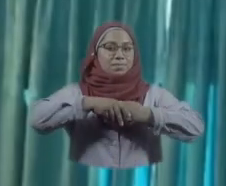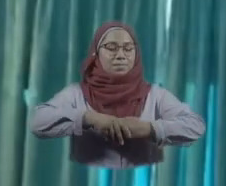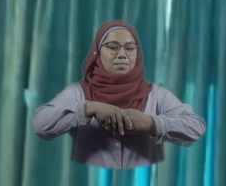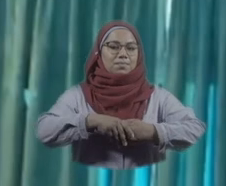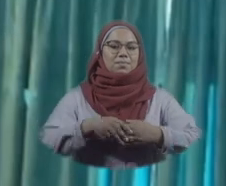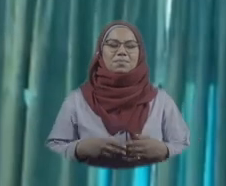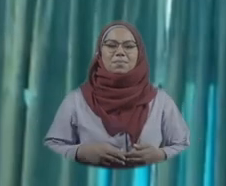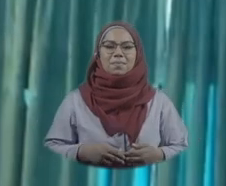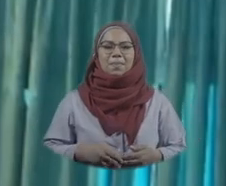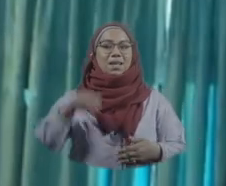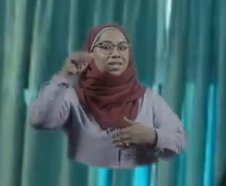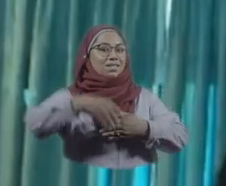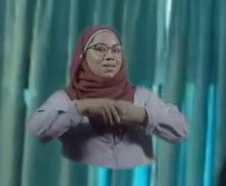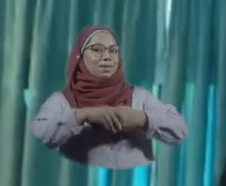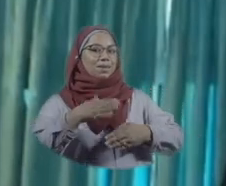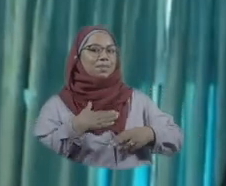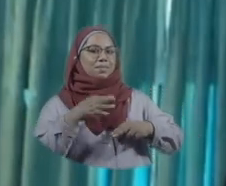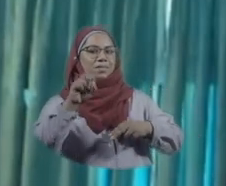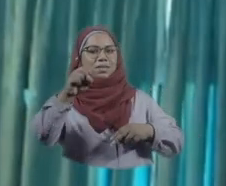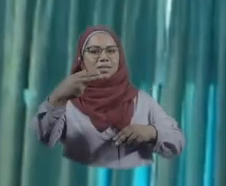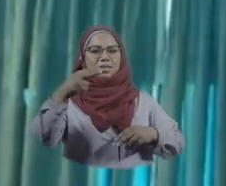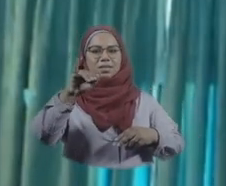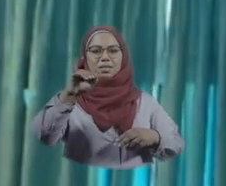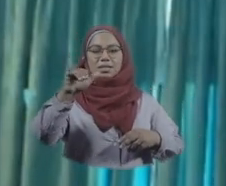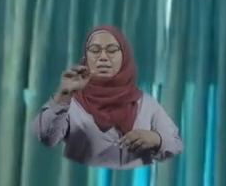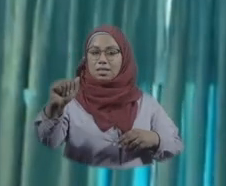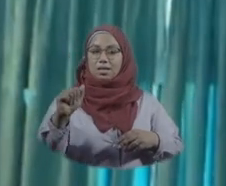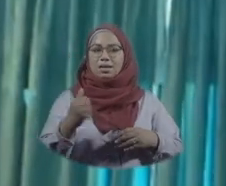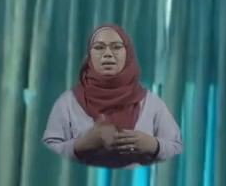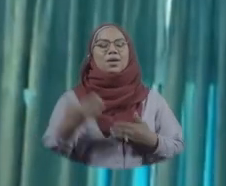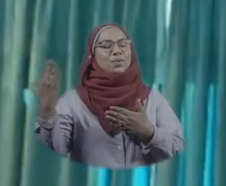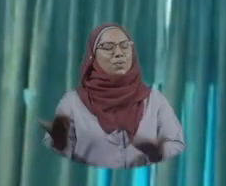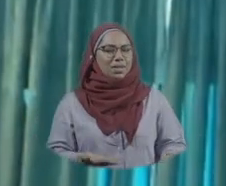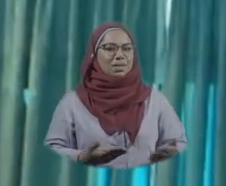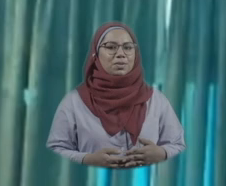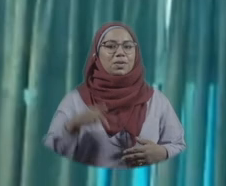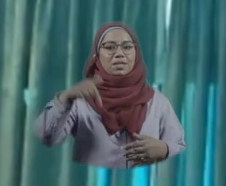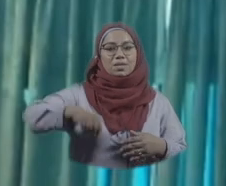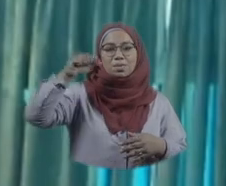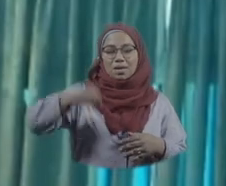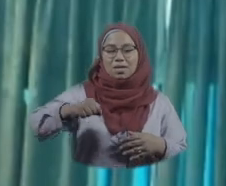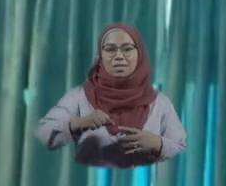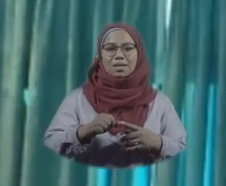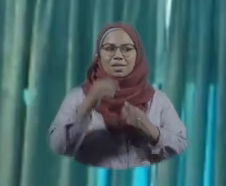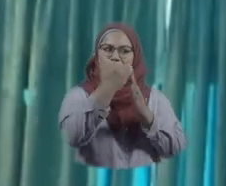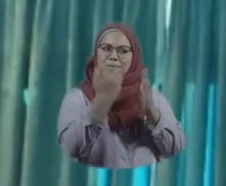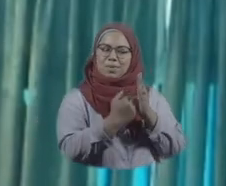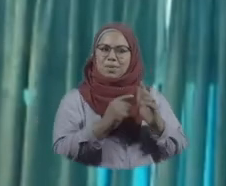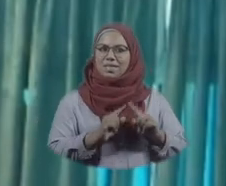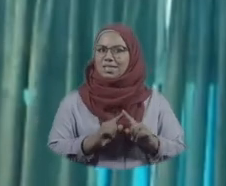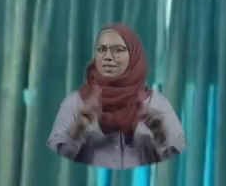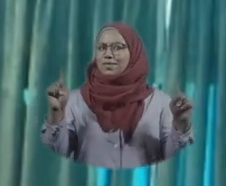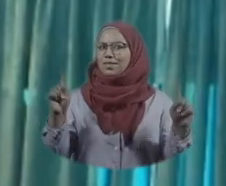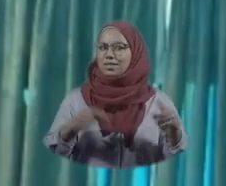Assalamu alaikum. Assalamu alaikum. I'm Shia. Welcome back to Vaane Show. And Vaane Show ke episode 7 bara safat ko